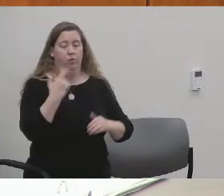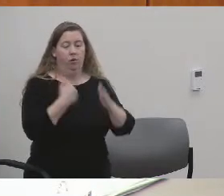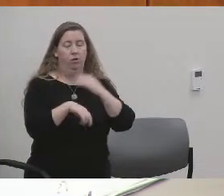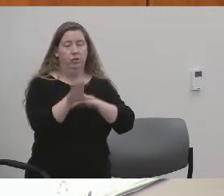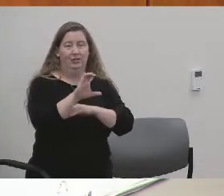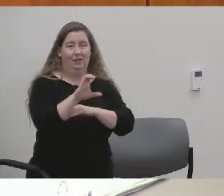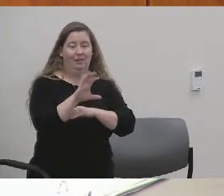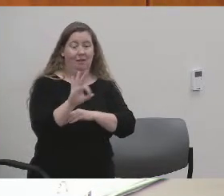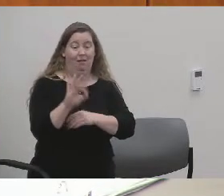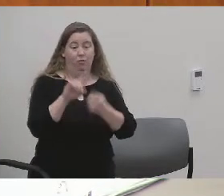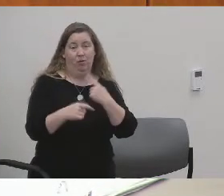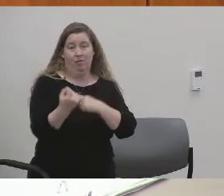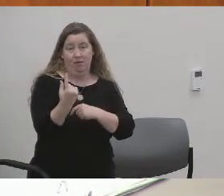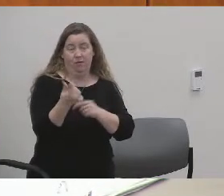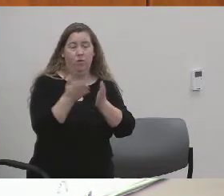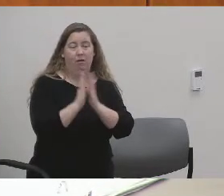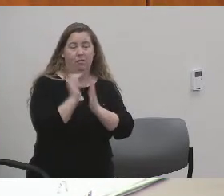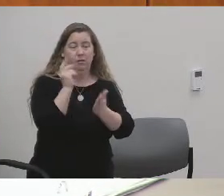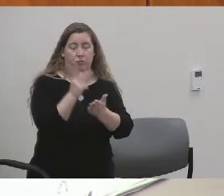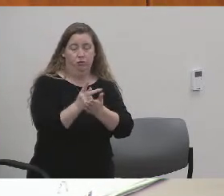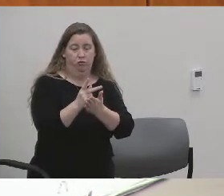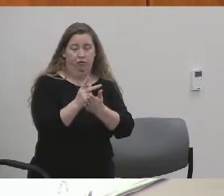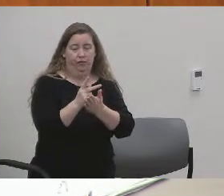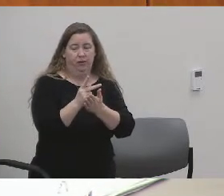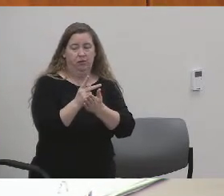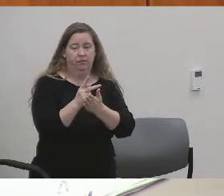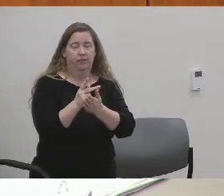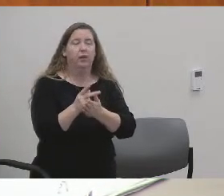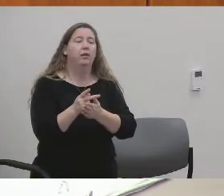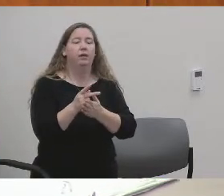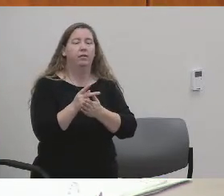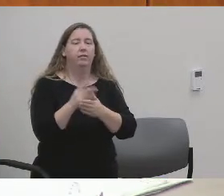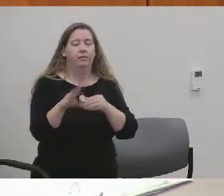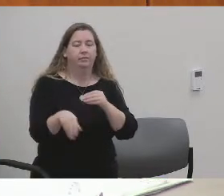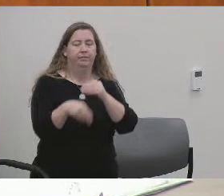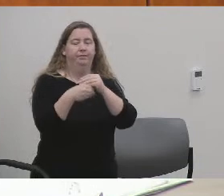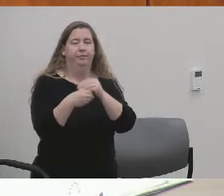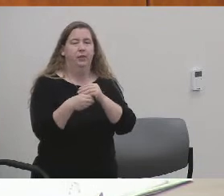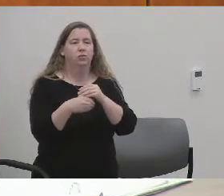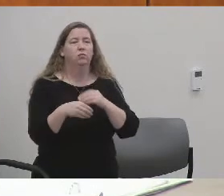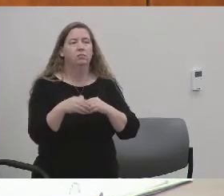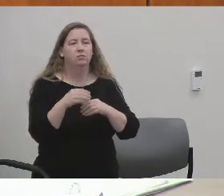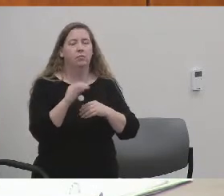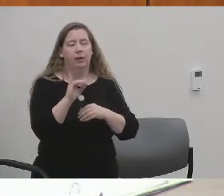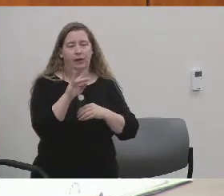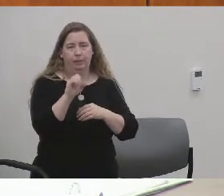C, 9 through 11, we're asking for approval of the following supplemental items.